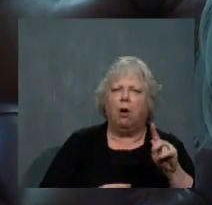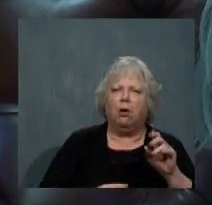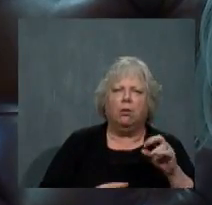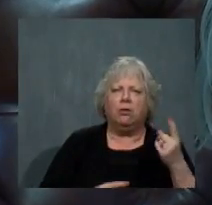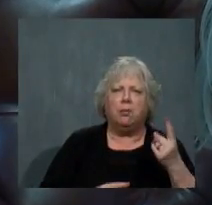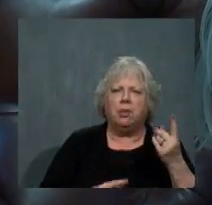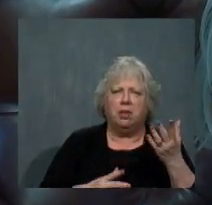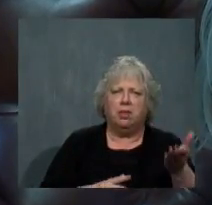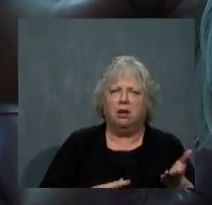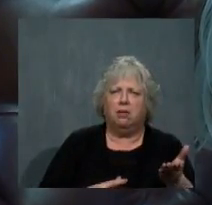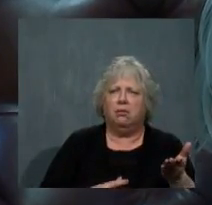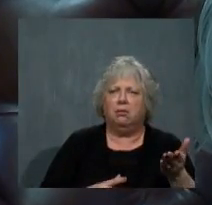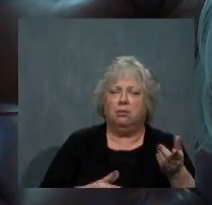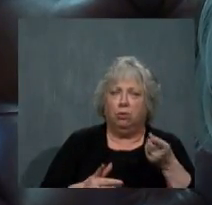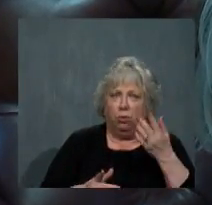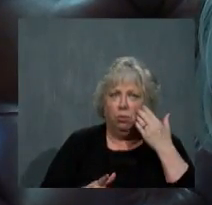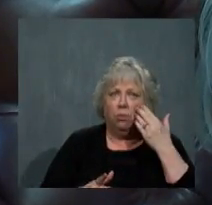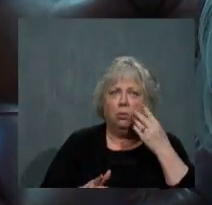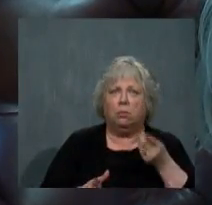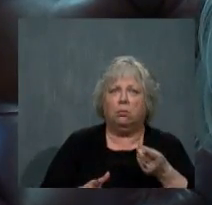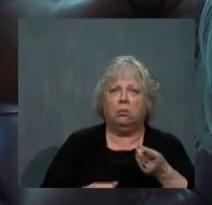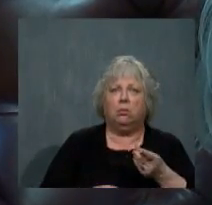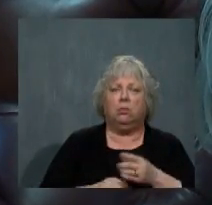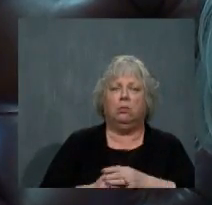at that location that you're aware of?